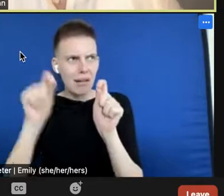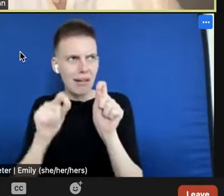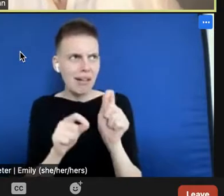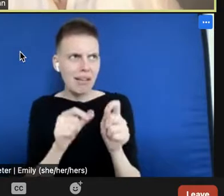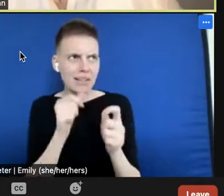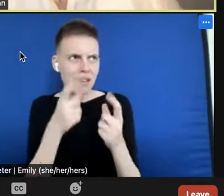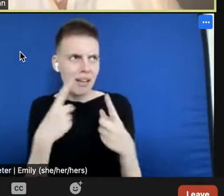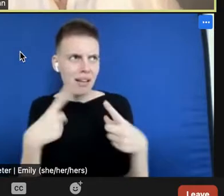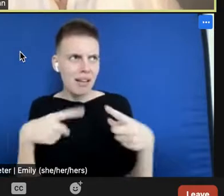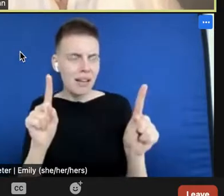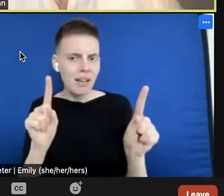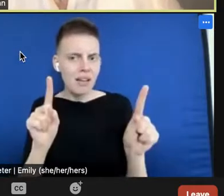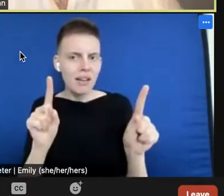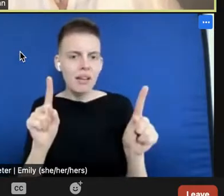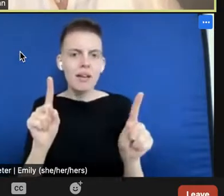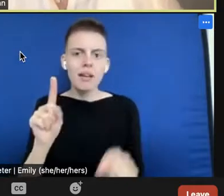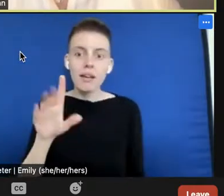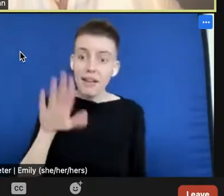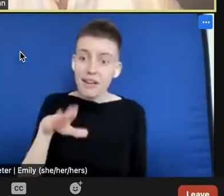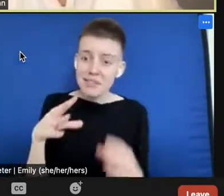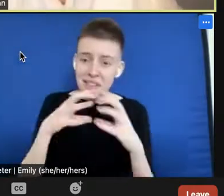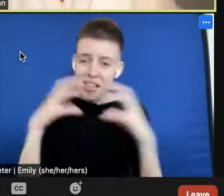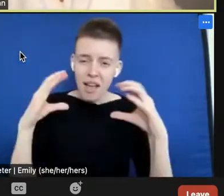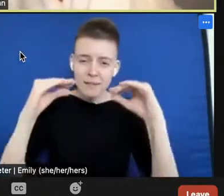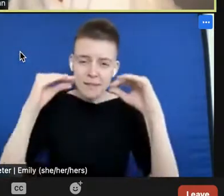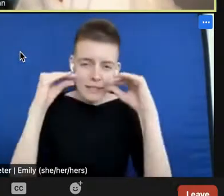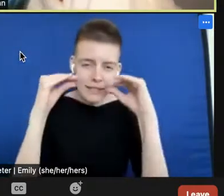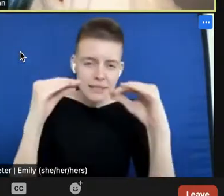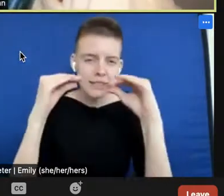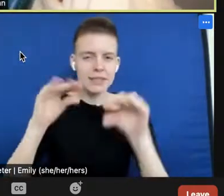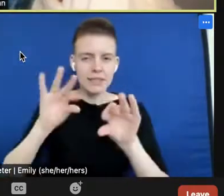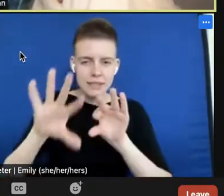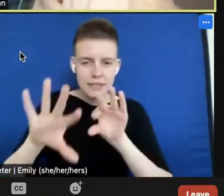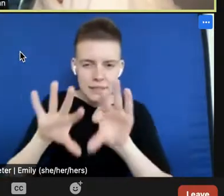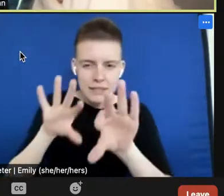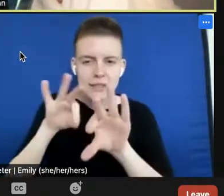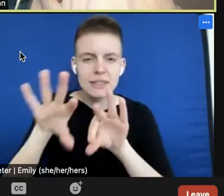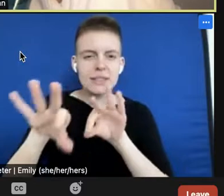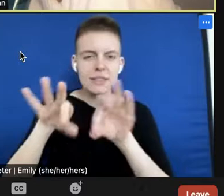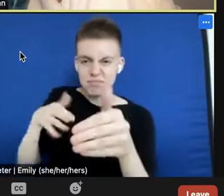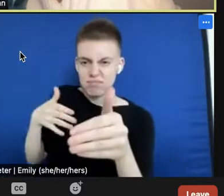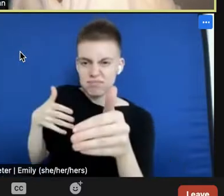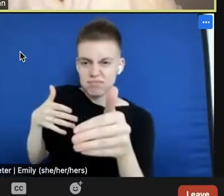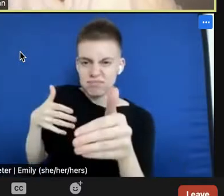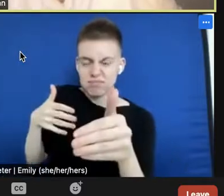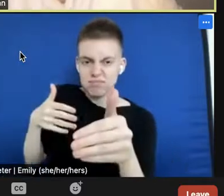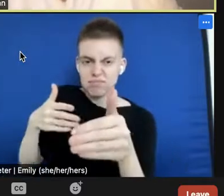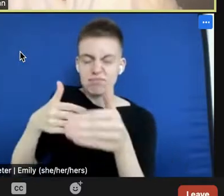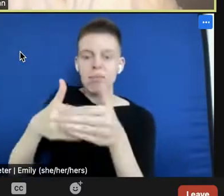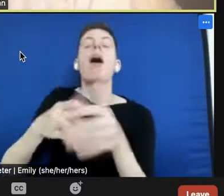teaching. Imagine teaching that goes into this process.